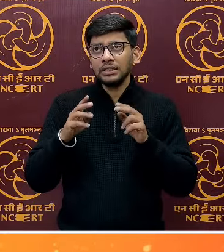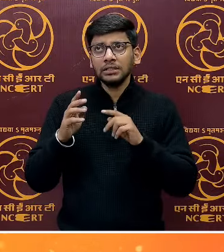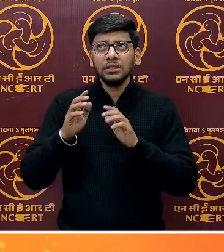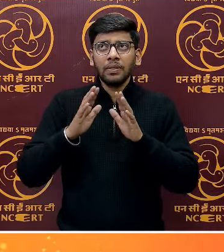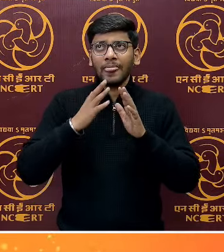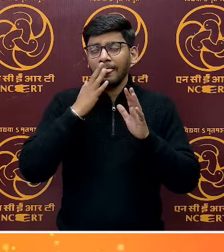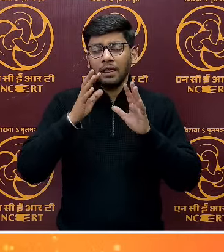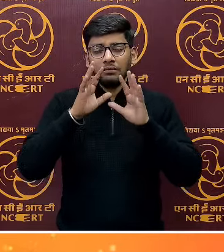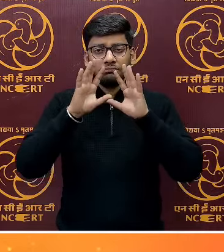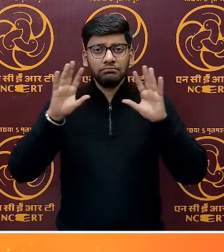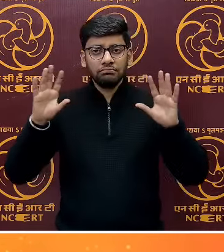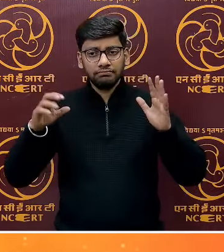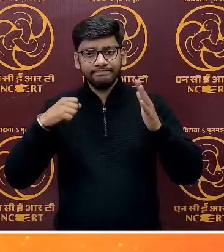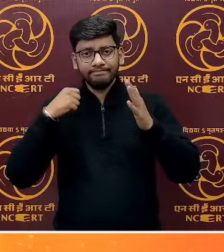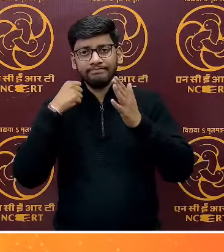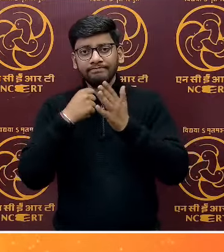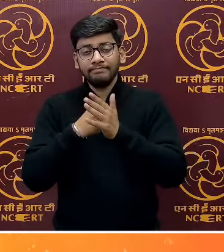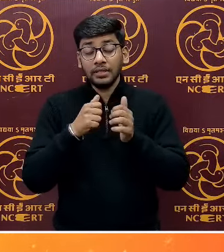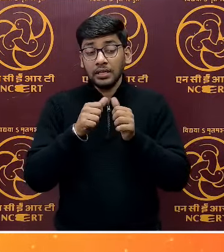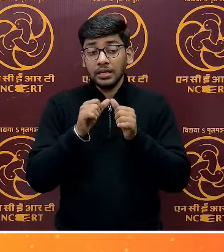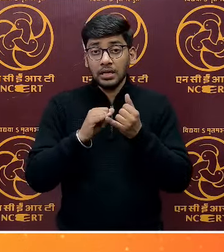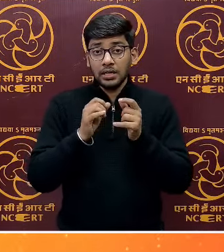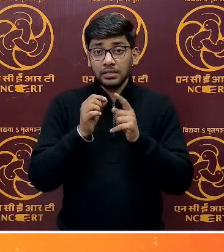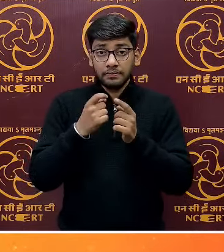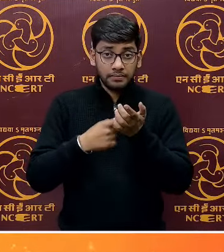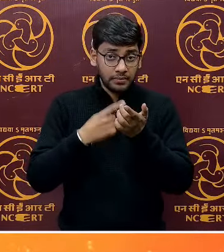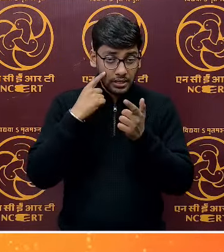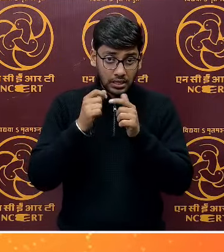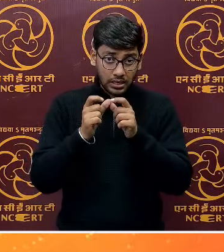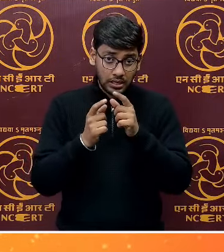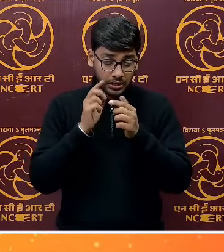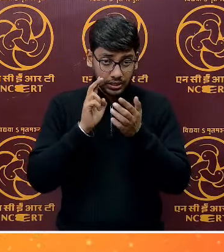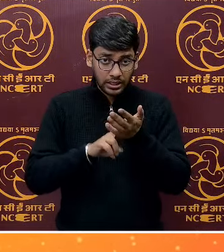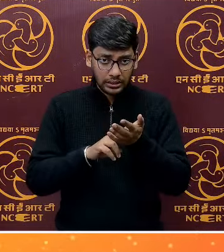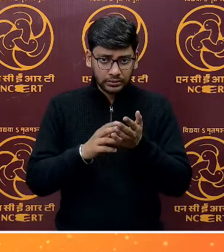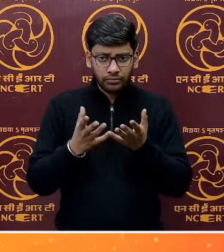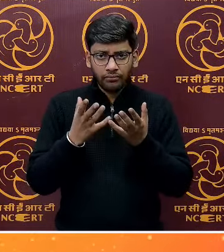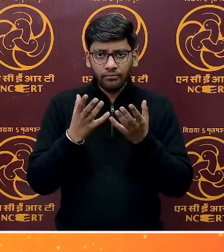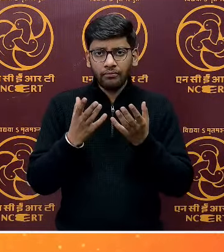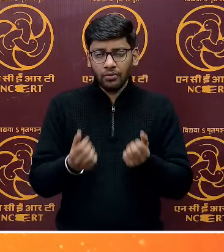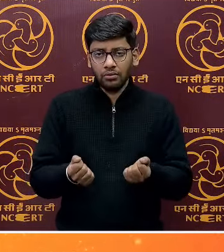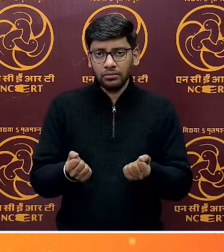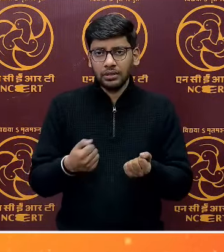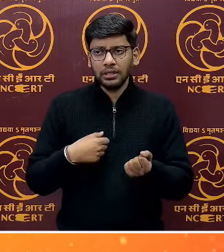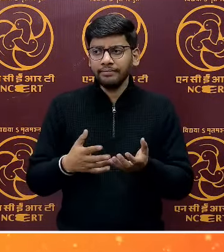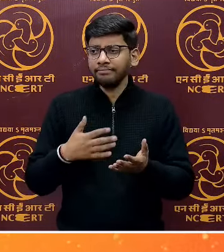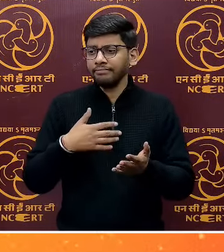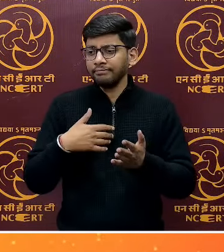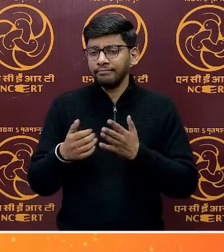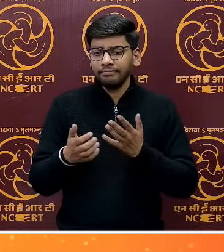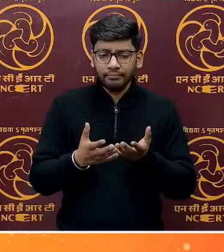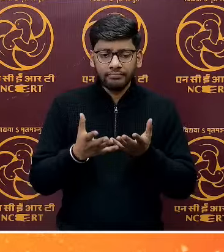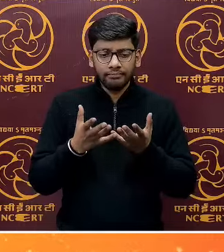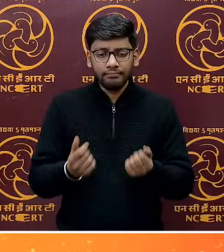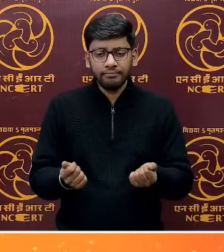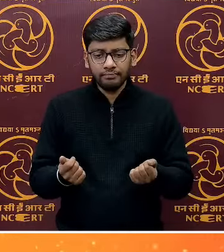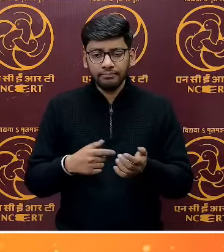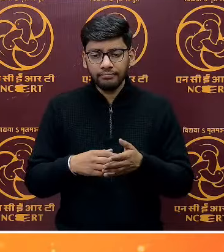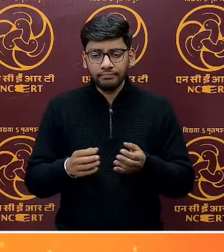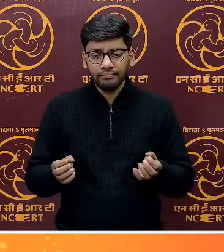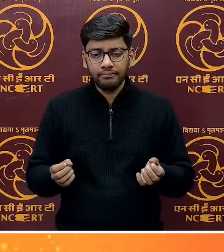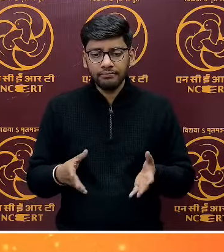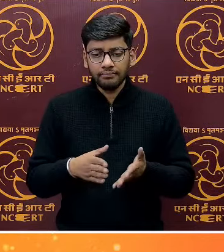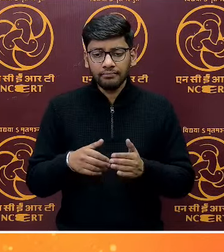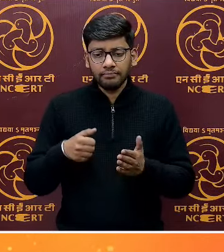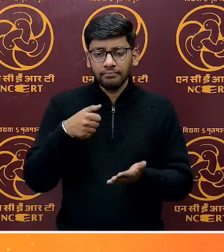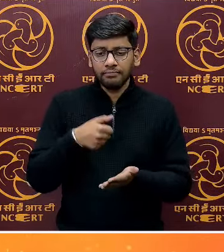So this is aspirational, this is all our aspiration, this is what everybody wants. We start from the bottom